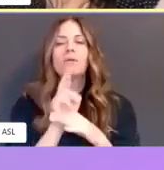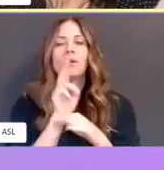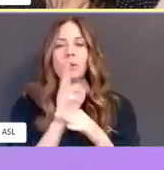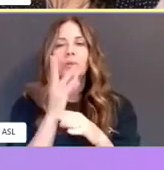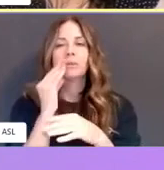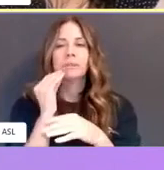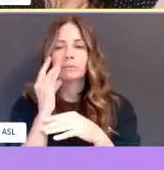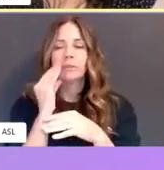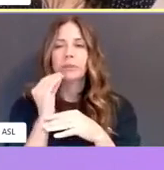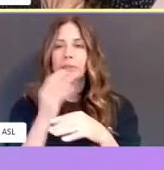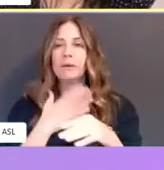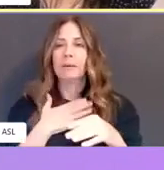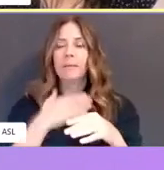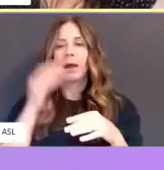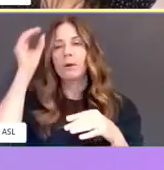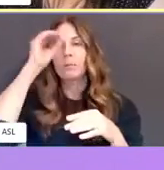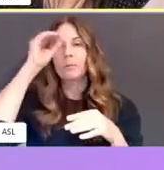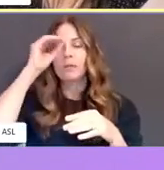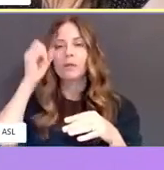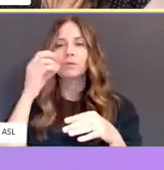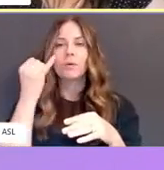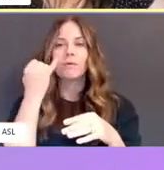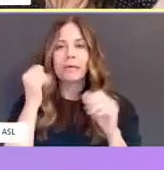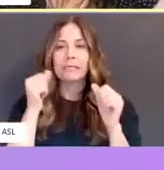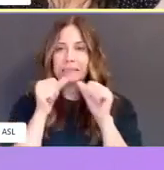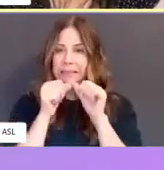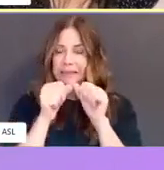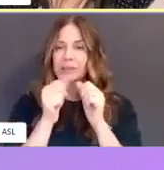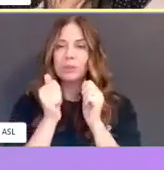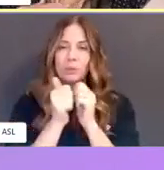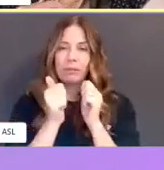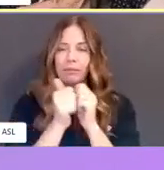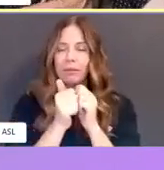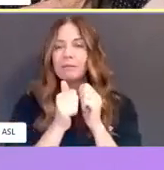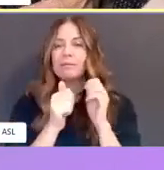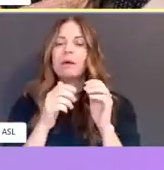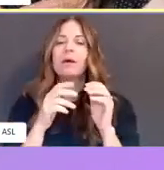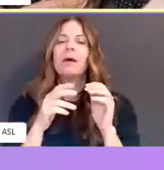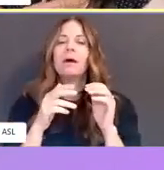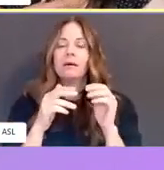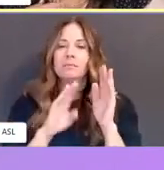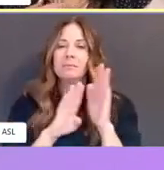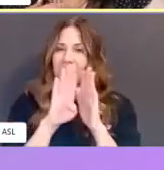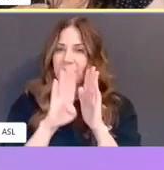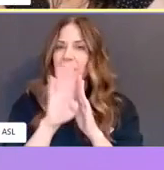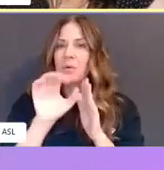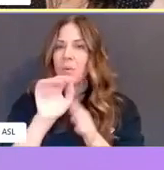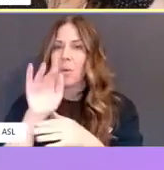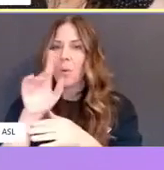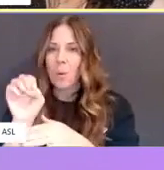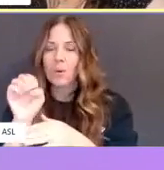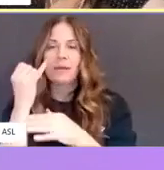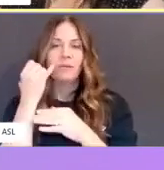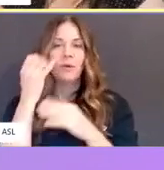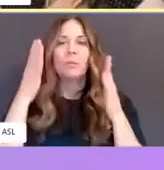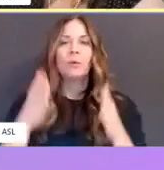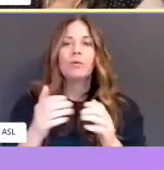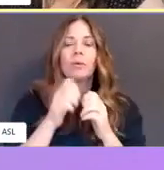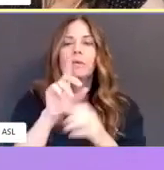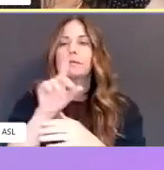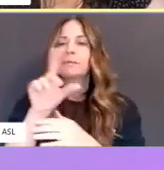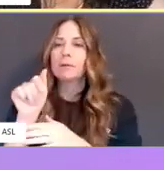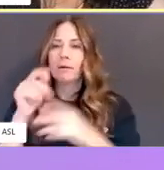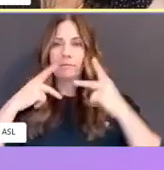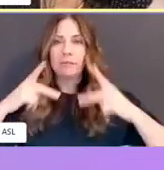experience, in my opinion. And so if I continue with this building code example for a moment, if you're a person with a disability, a